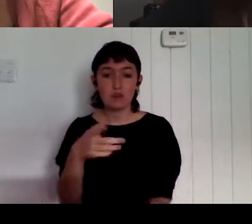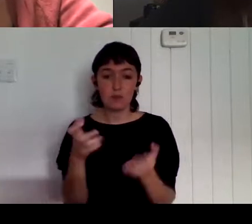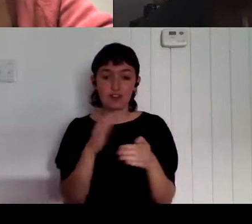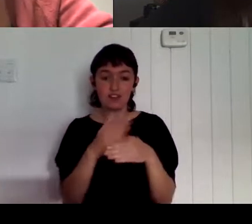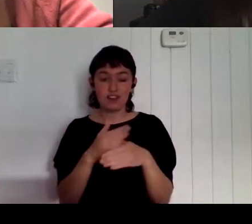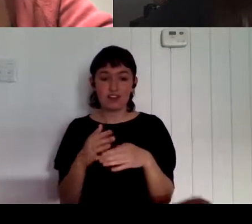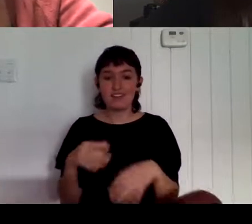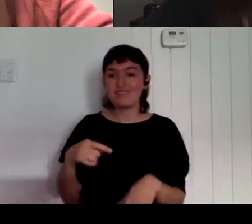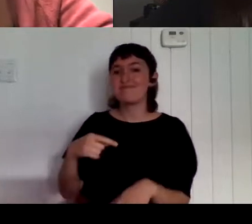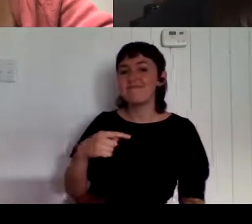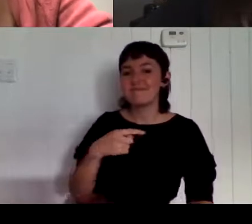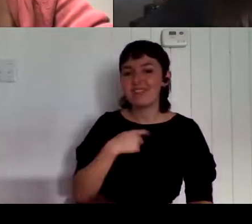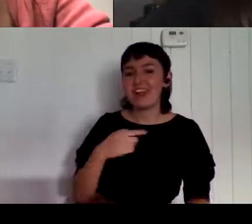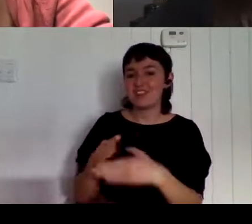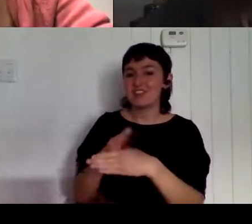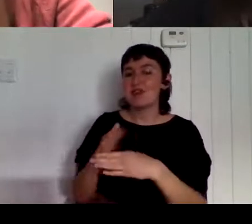Dr. Jelly Biscuits.